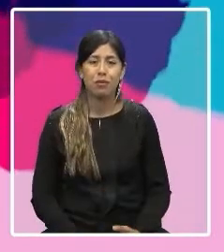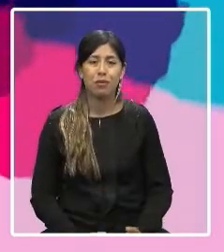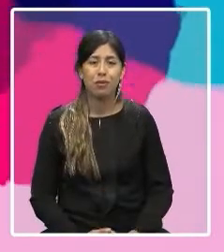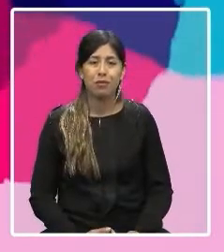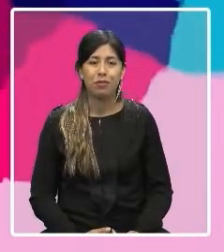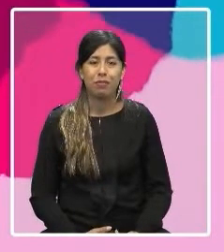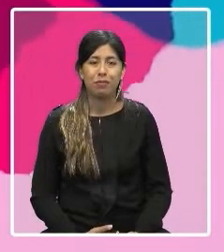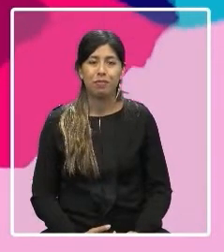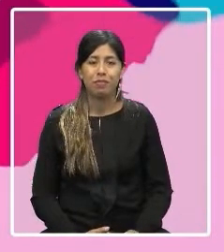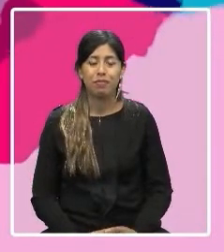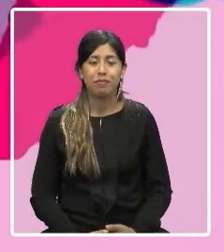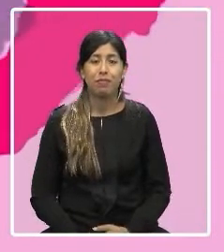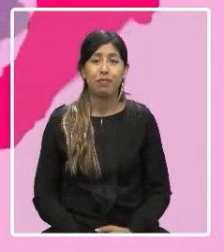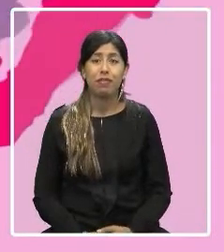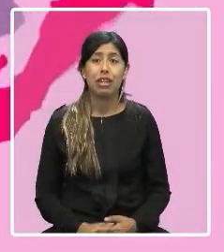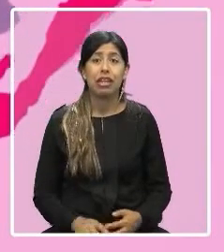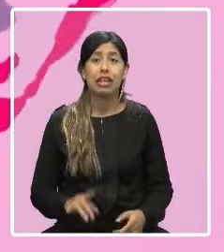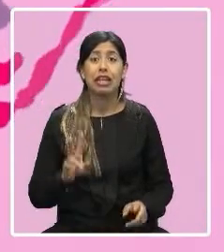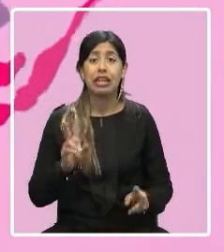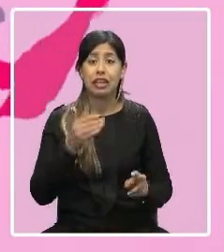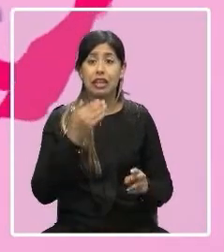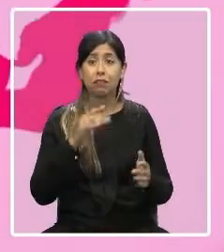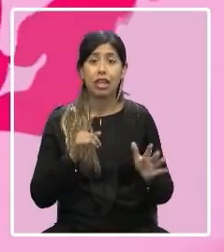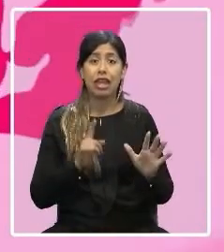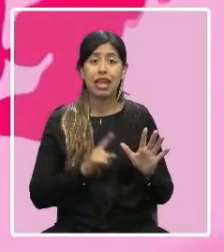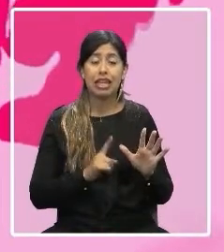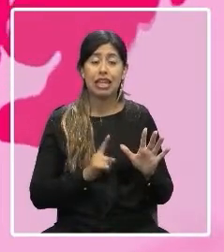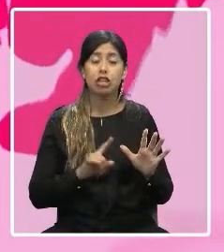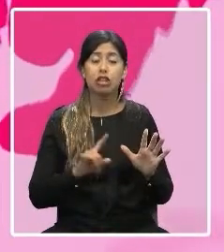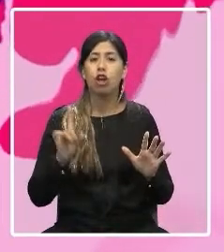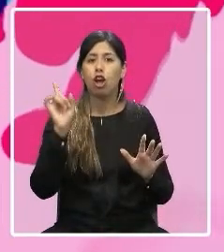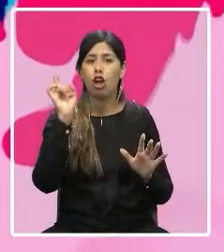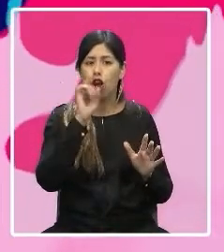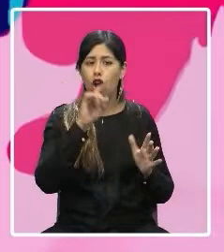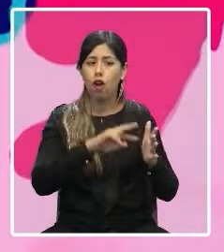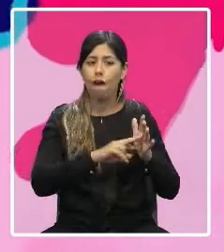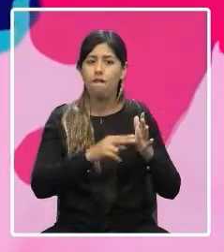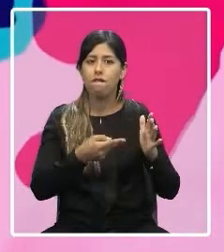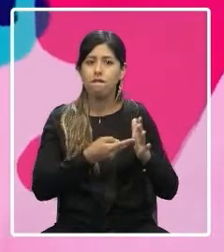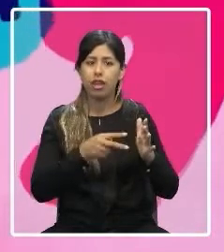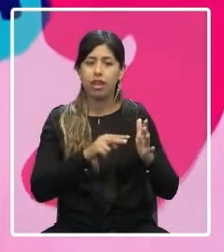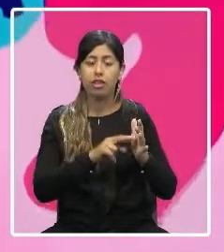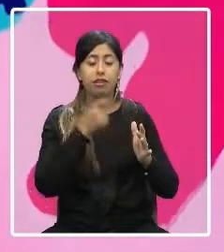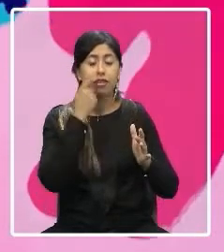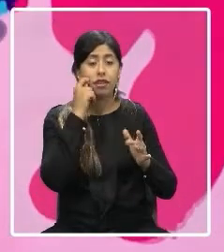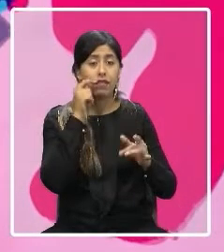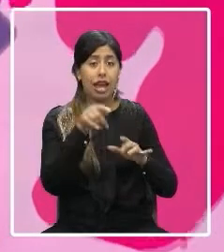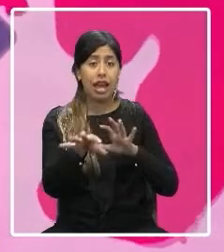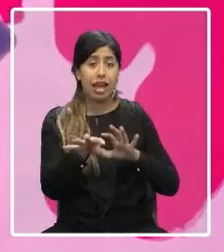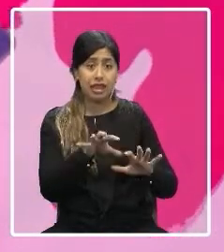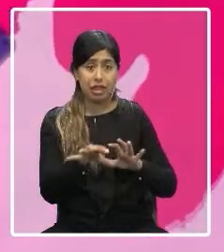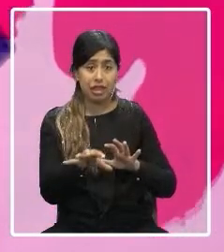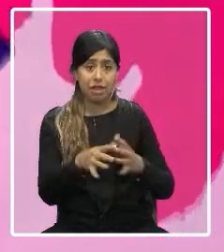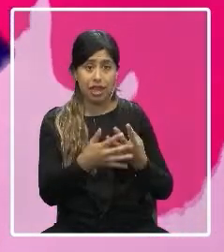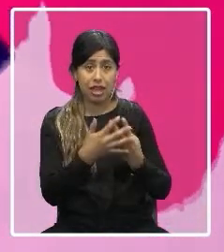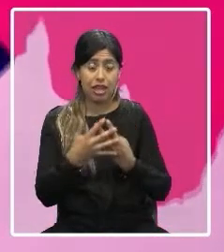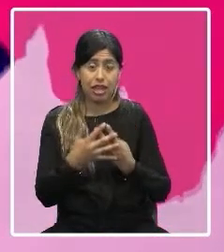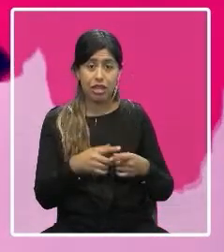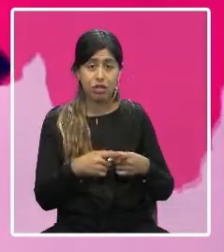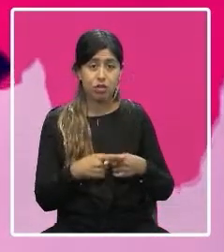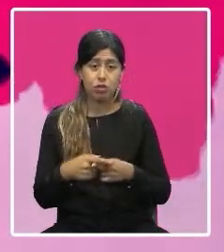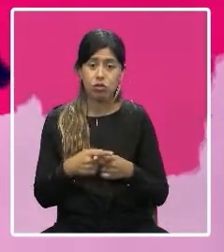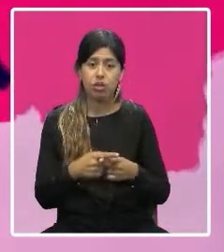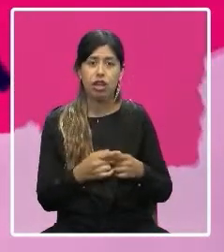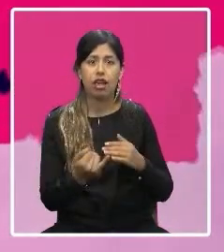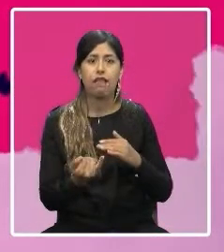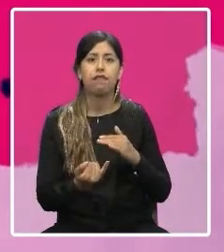this would mean is the social media activity is so conflicting in this person's life is that it interferes with their relationships, your partner,